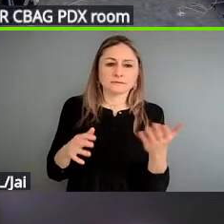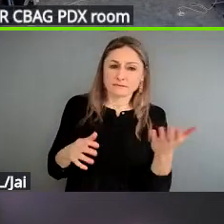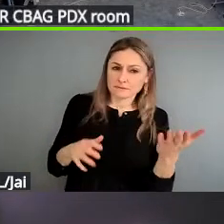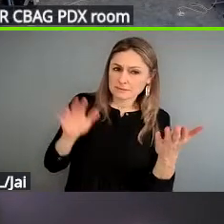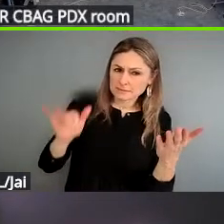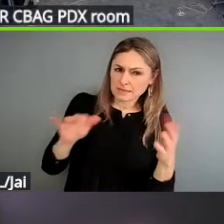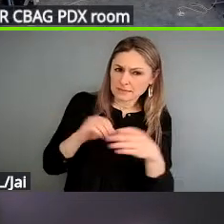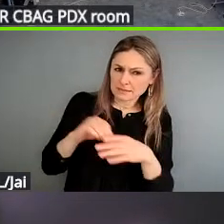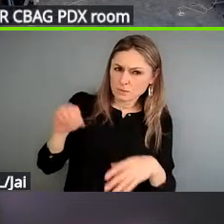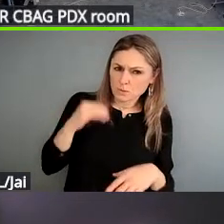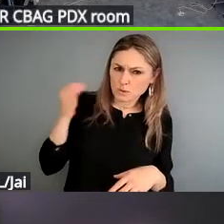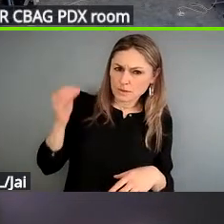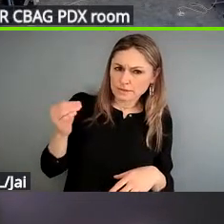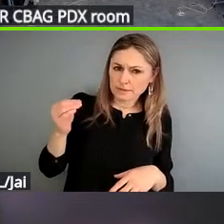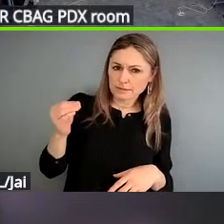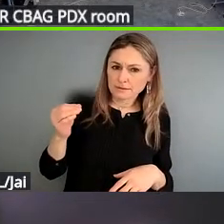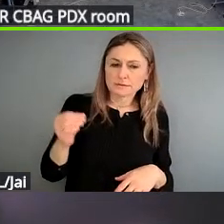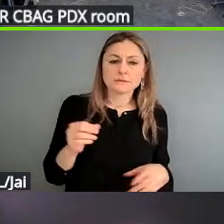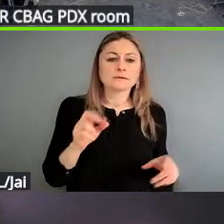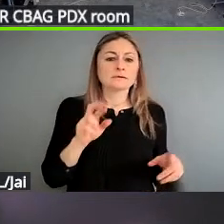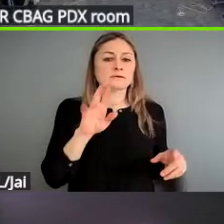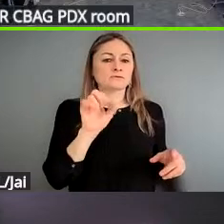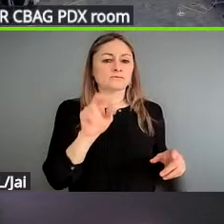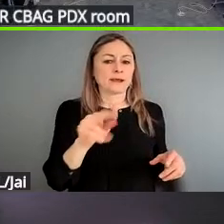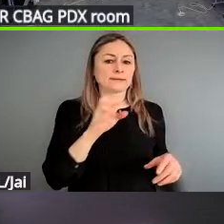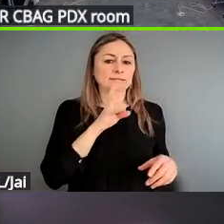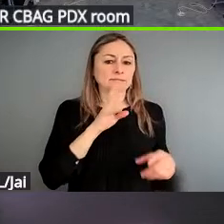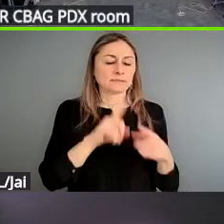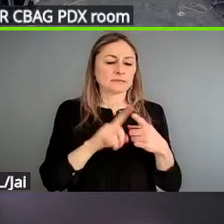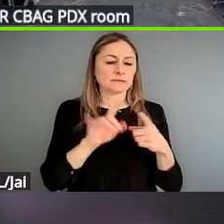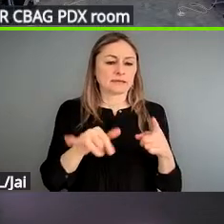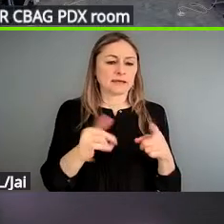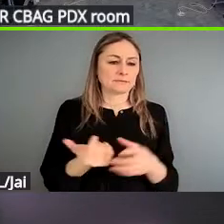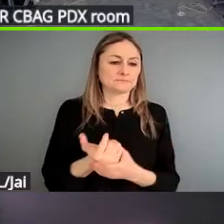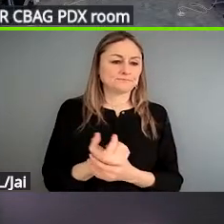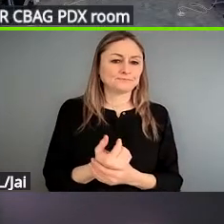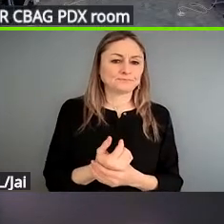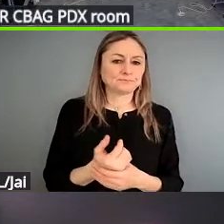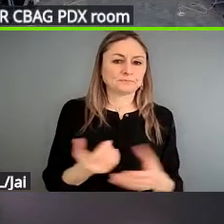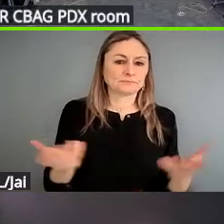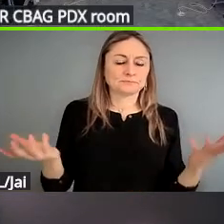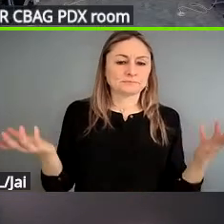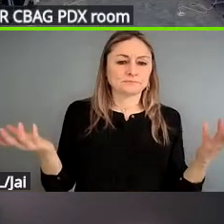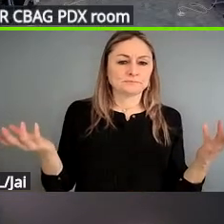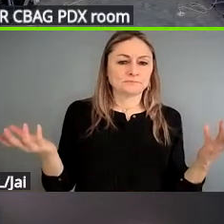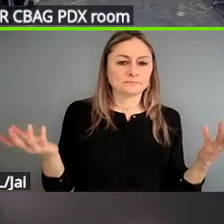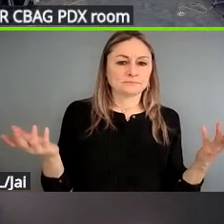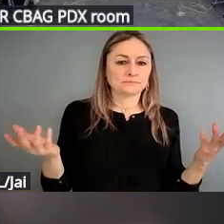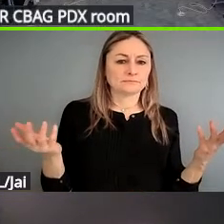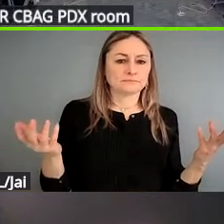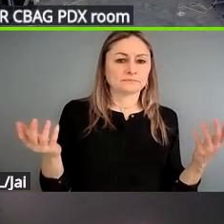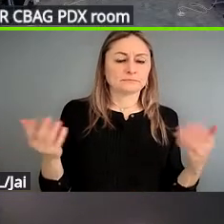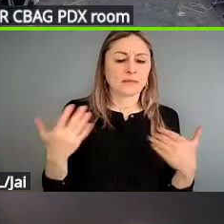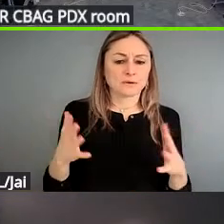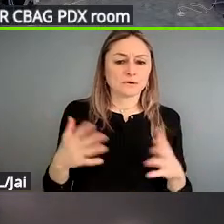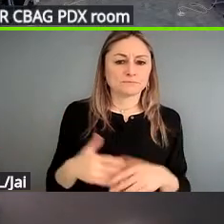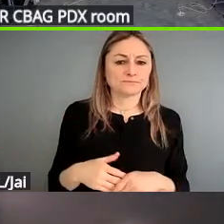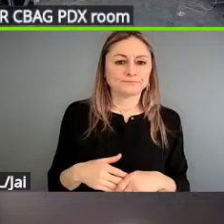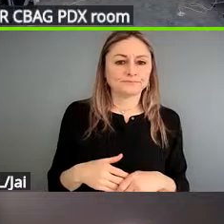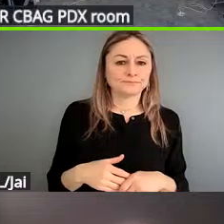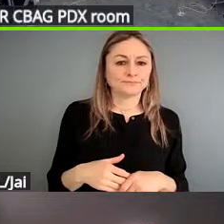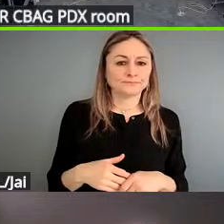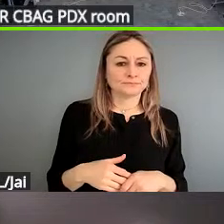Oregon? So Brian could speak to that, I would assume. I don't have that awareness of Oregon